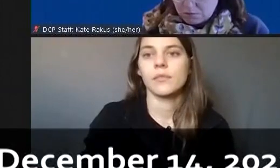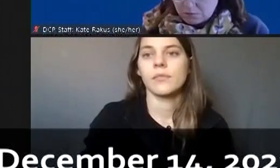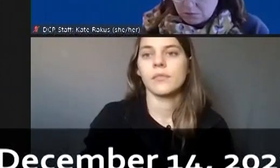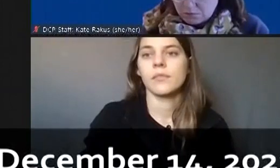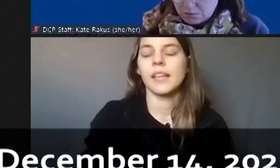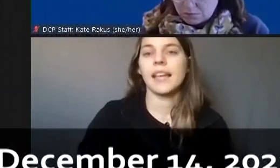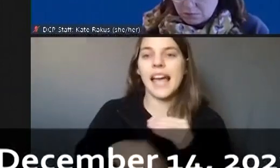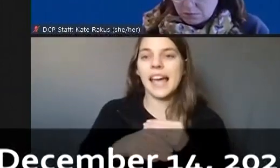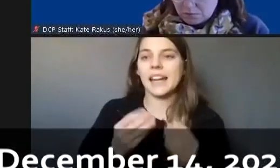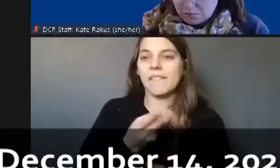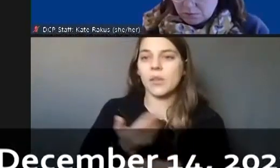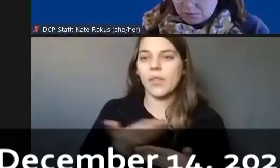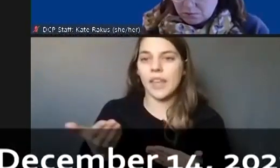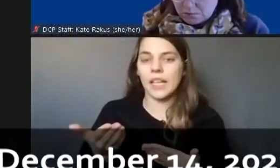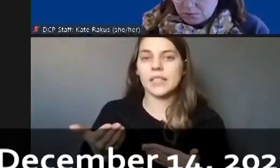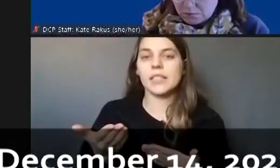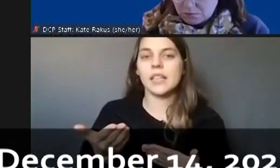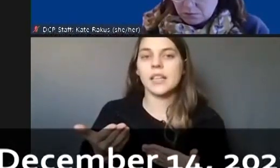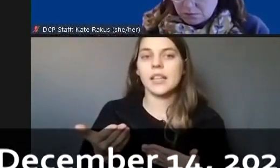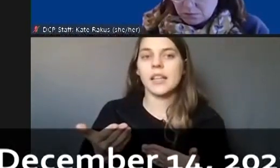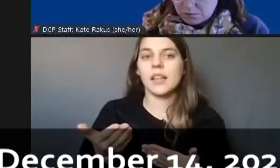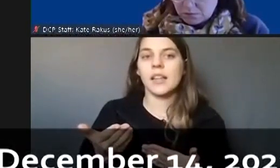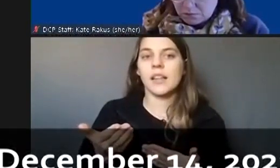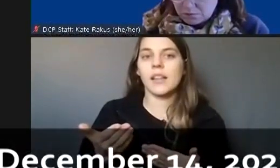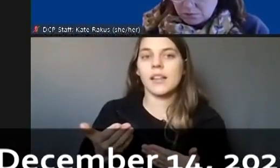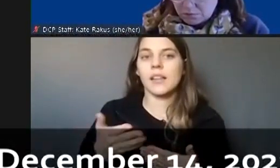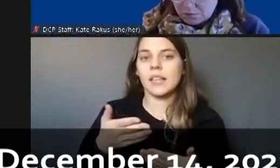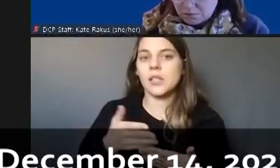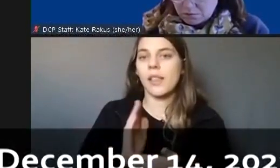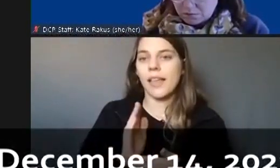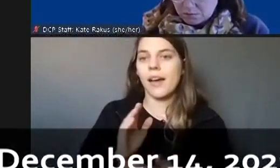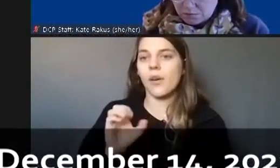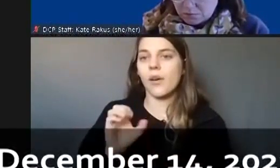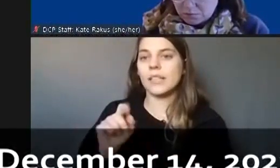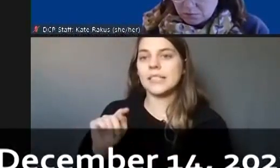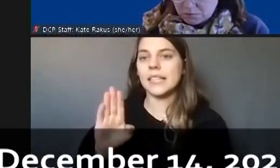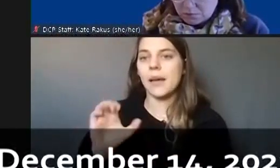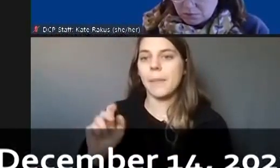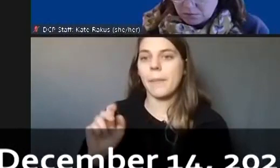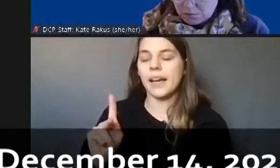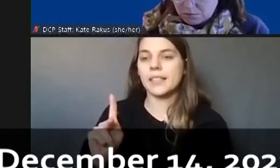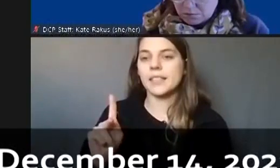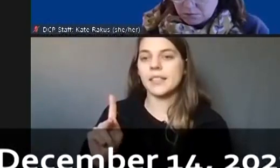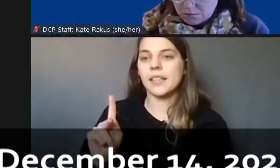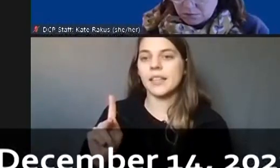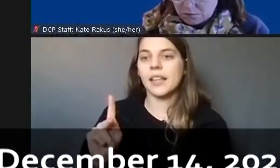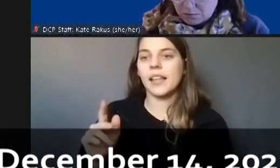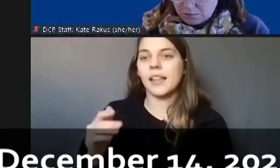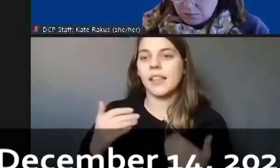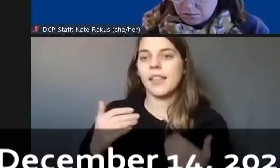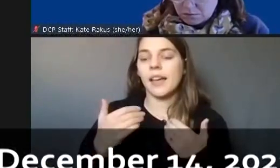that had been more or less permitted under sort of a more